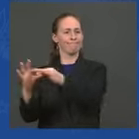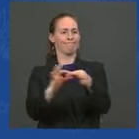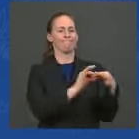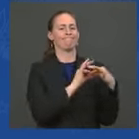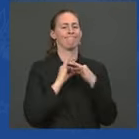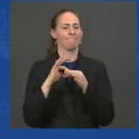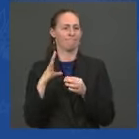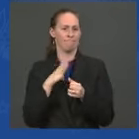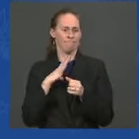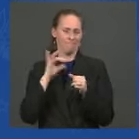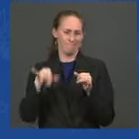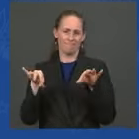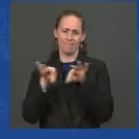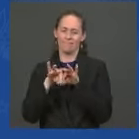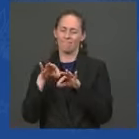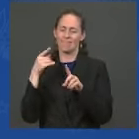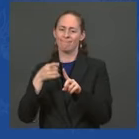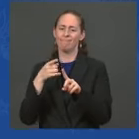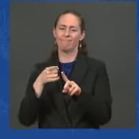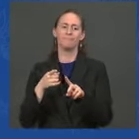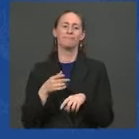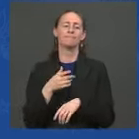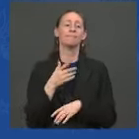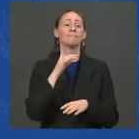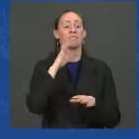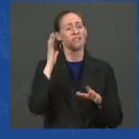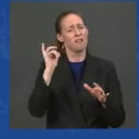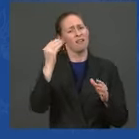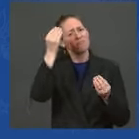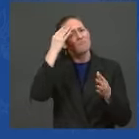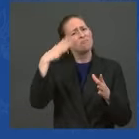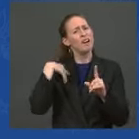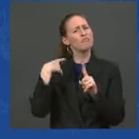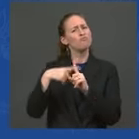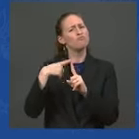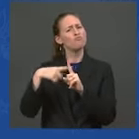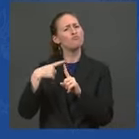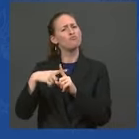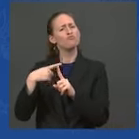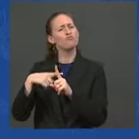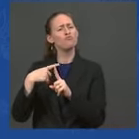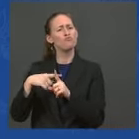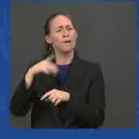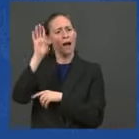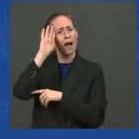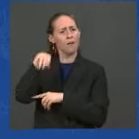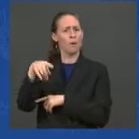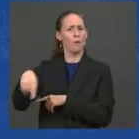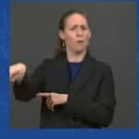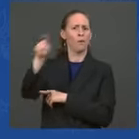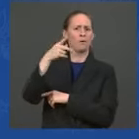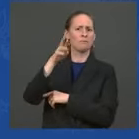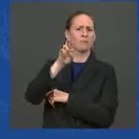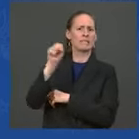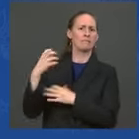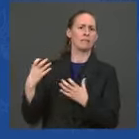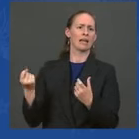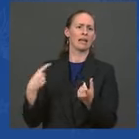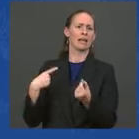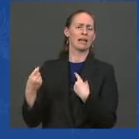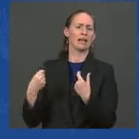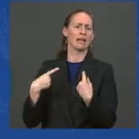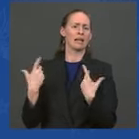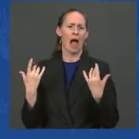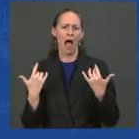together. So I'm hopeful. There's a lot of questions the press is going to want to ask me, I know, about how are the